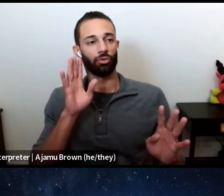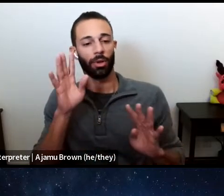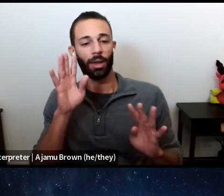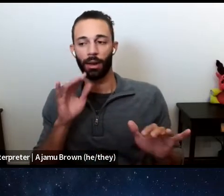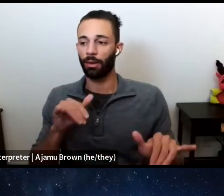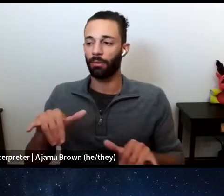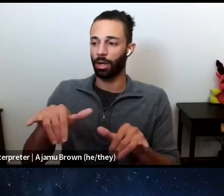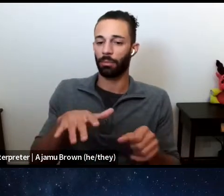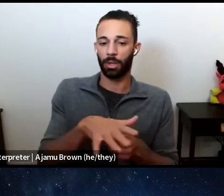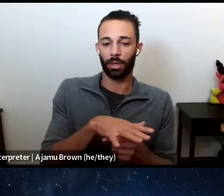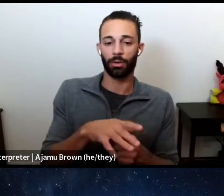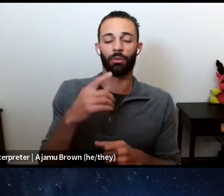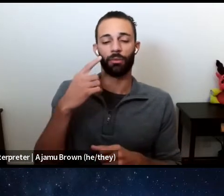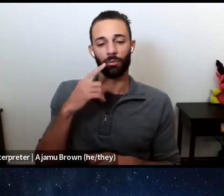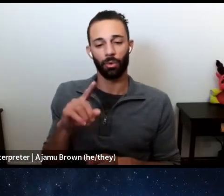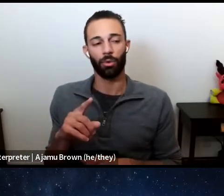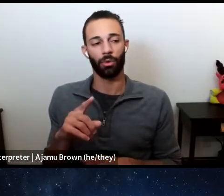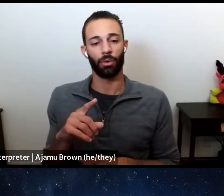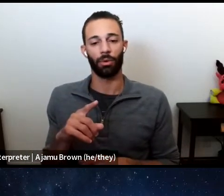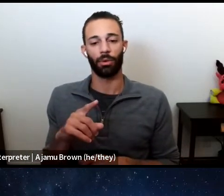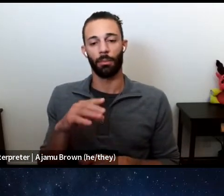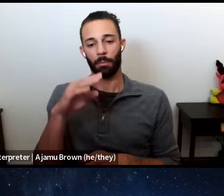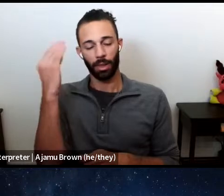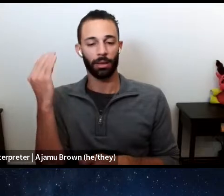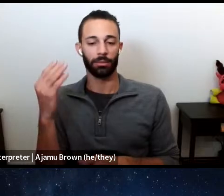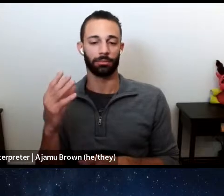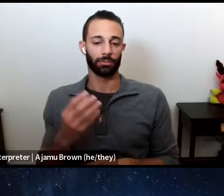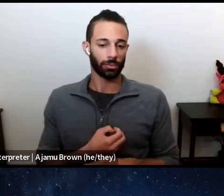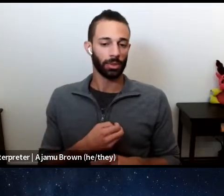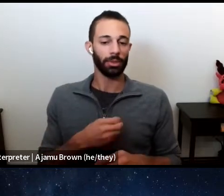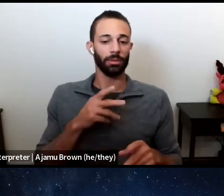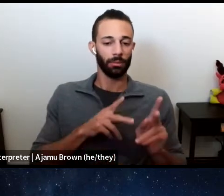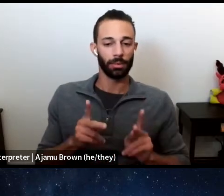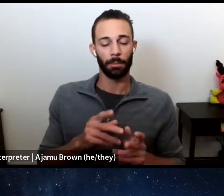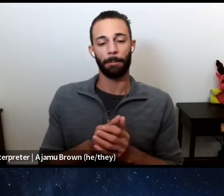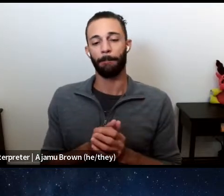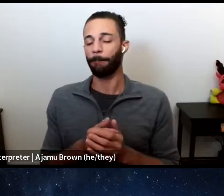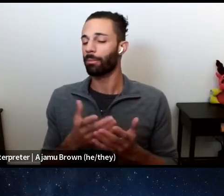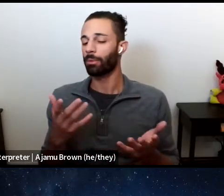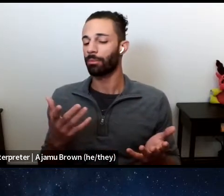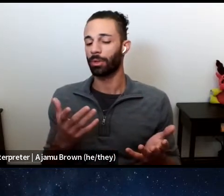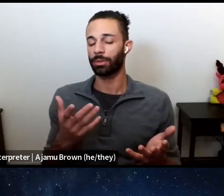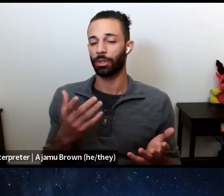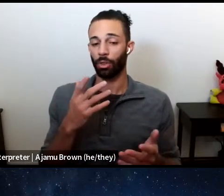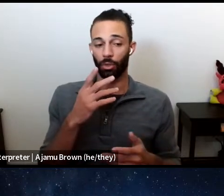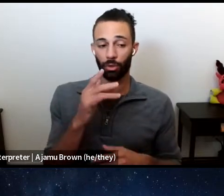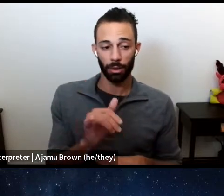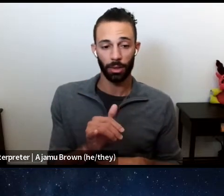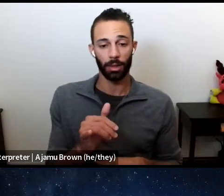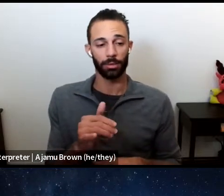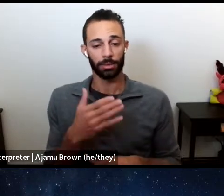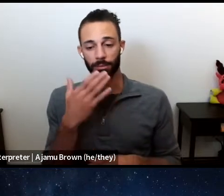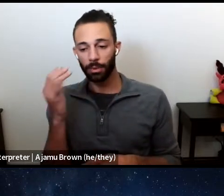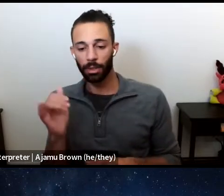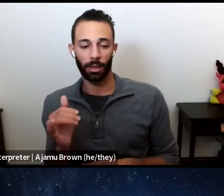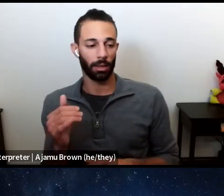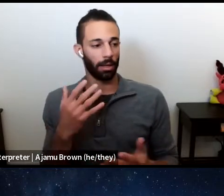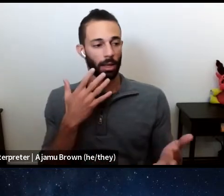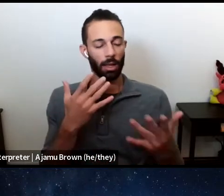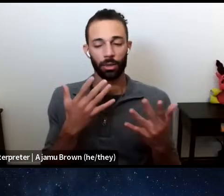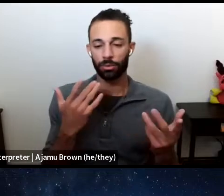for Black trans folks. What does that space look like? What does it feel like? What does it smell like? What colors are there?